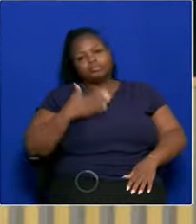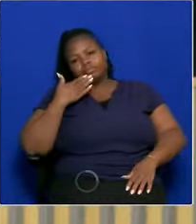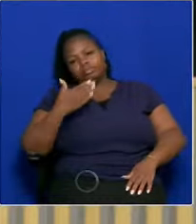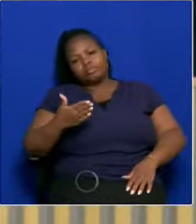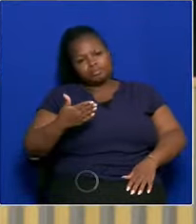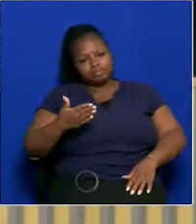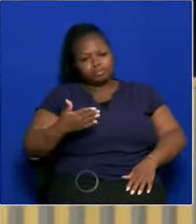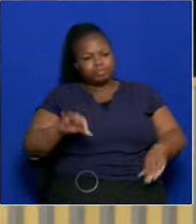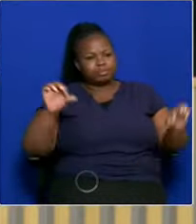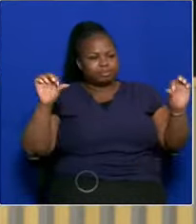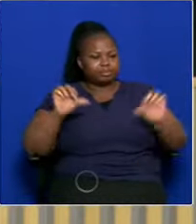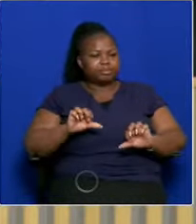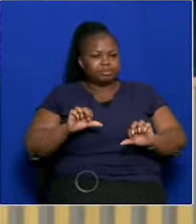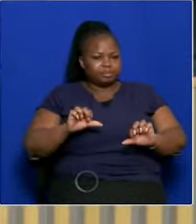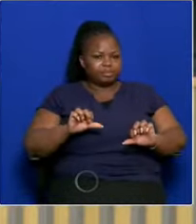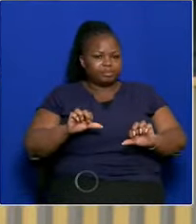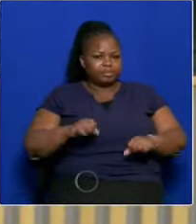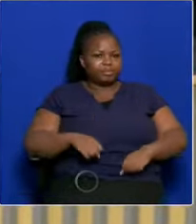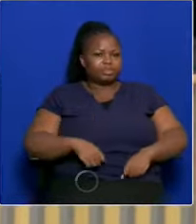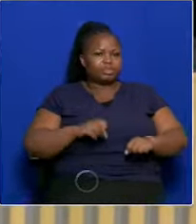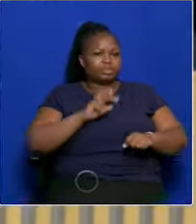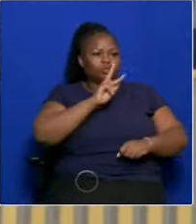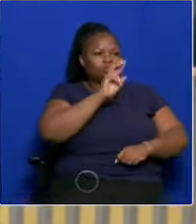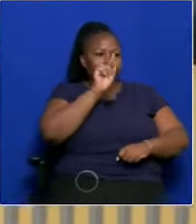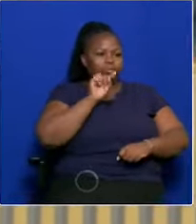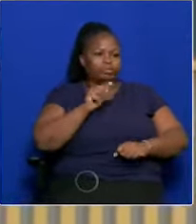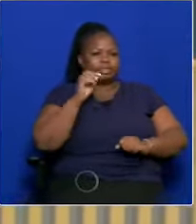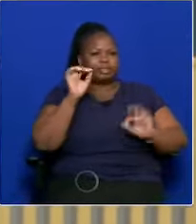at 2:10.